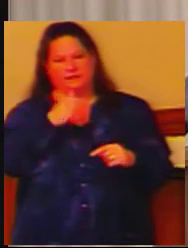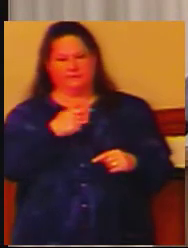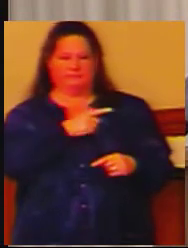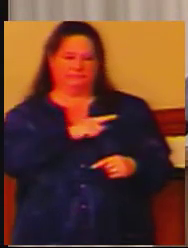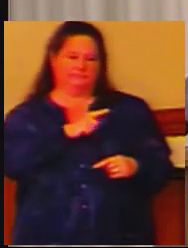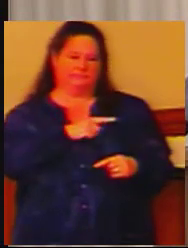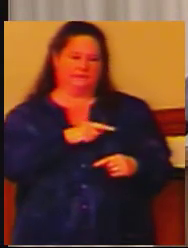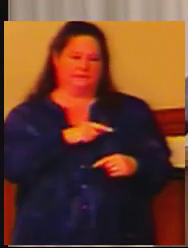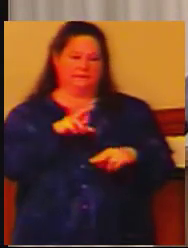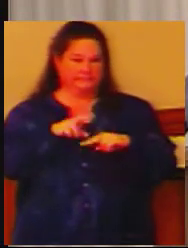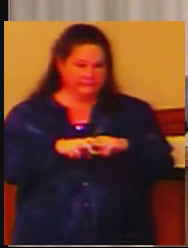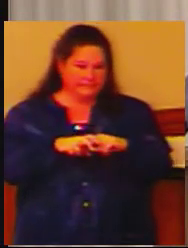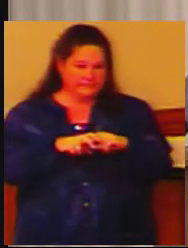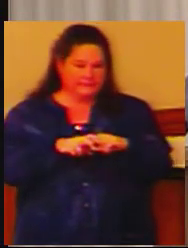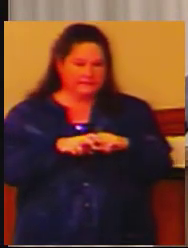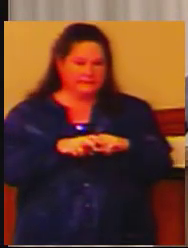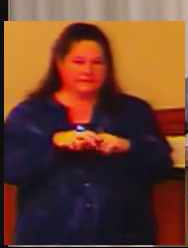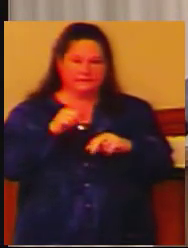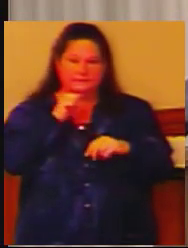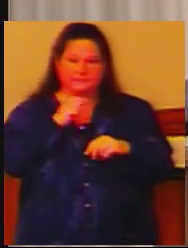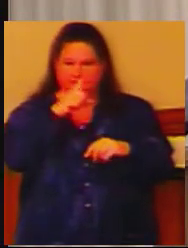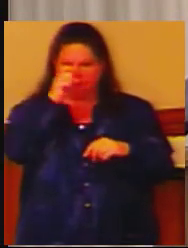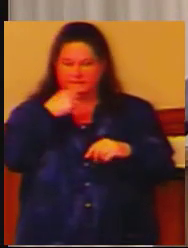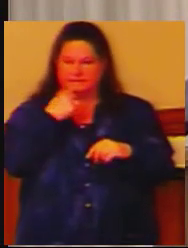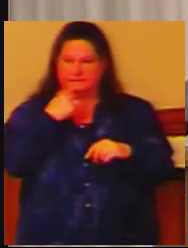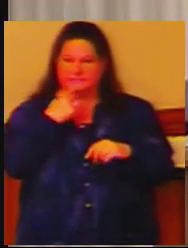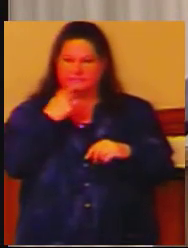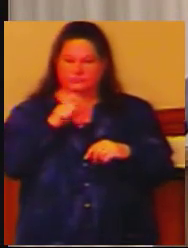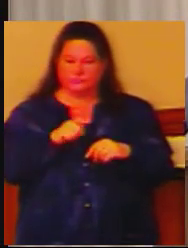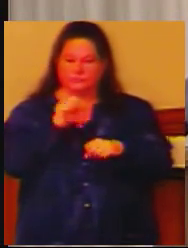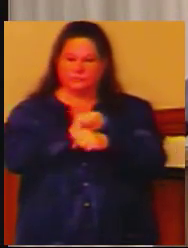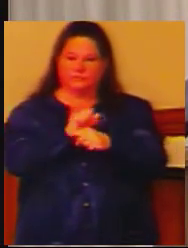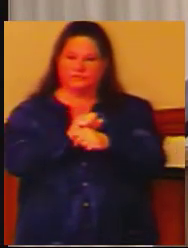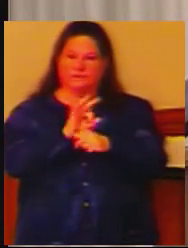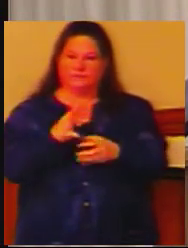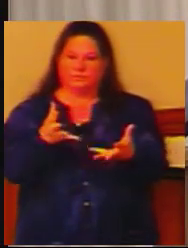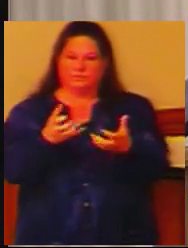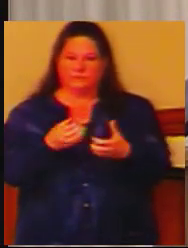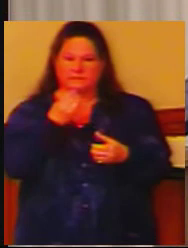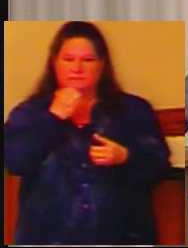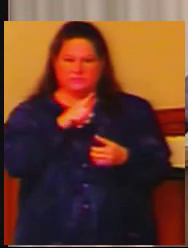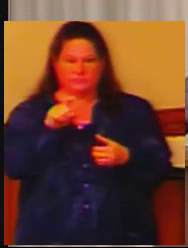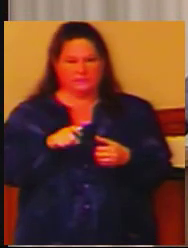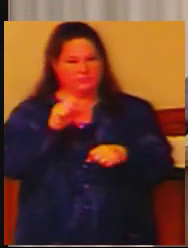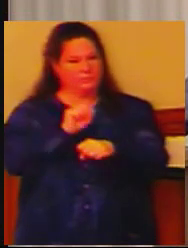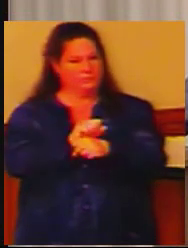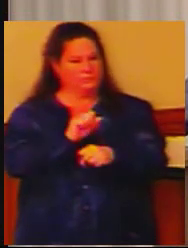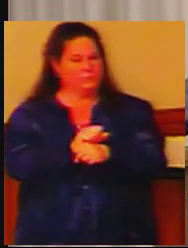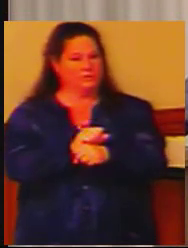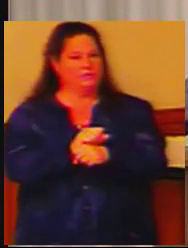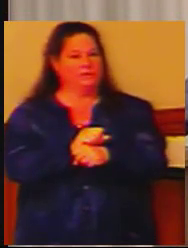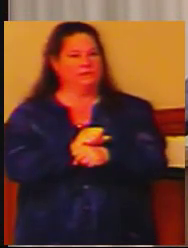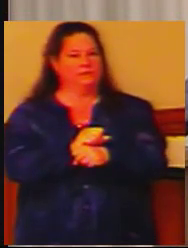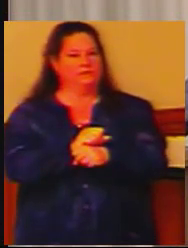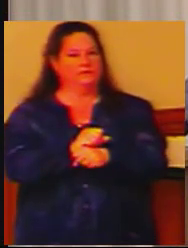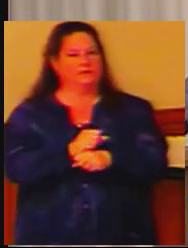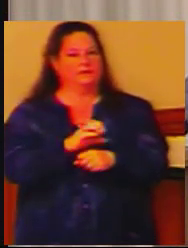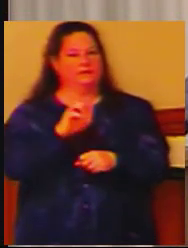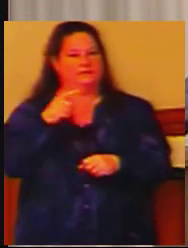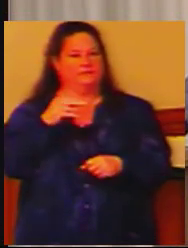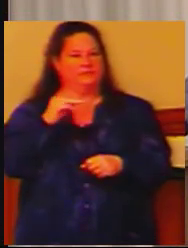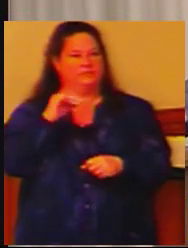because we're told to work. If you want to eat, you got to work. And that's the way it works. But in